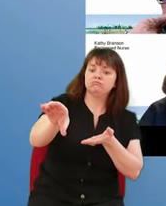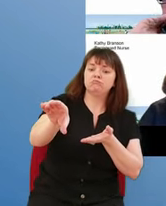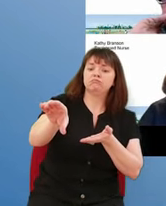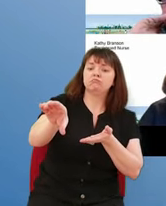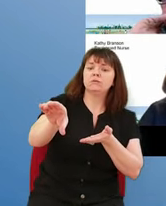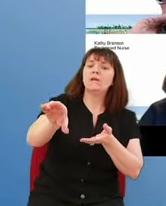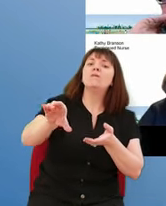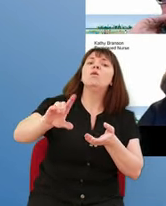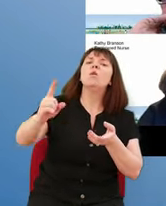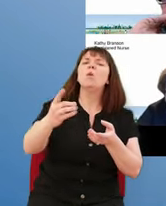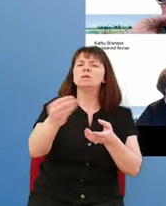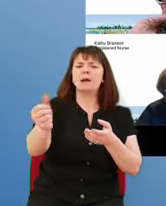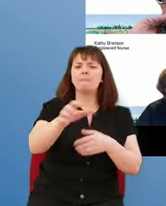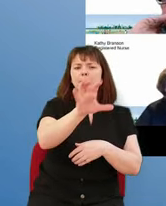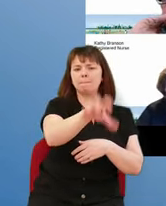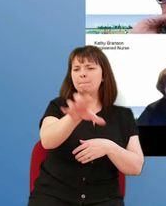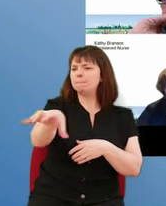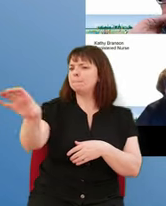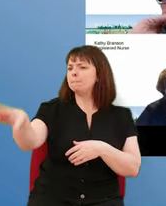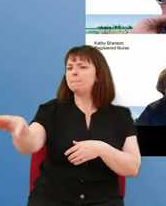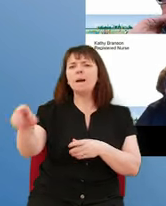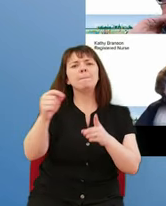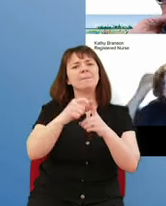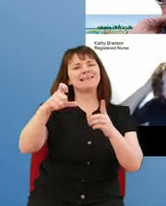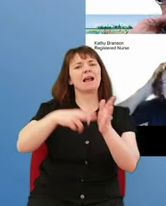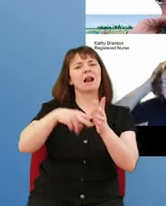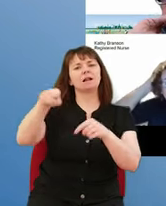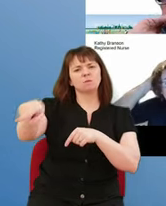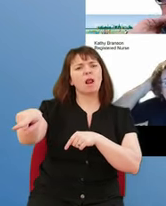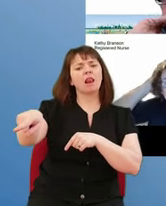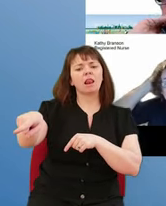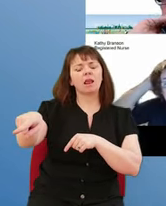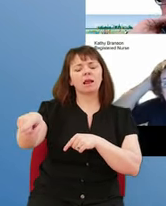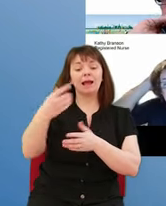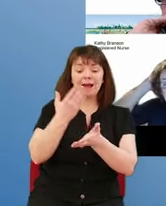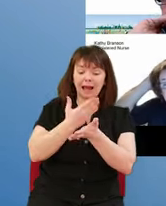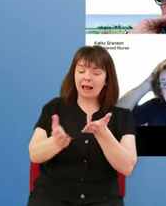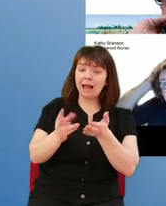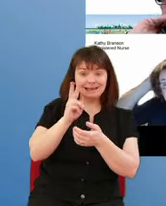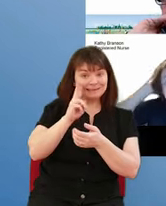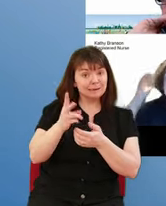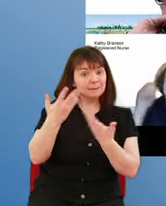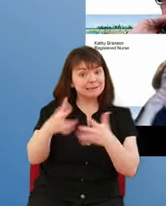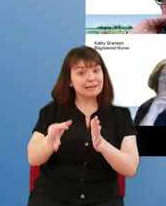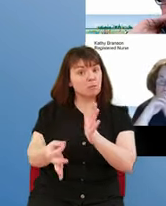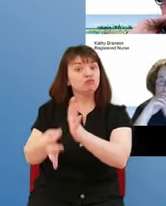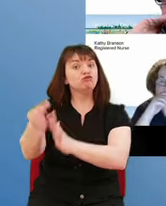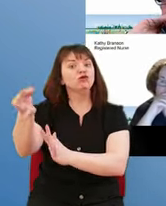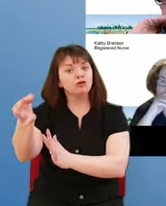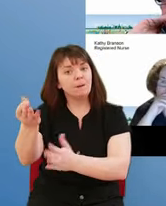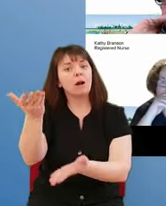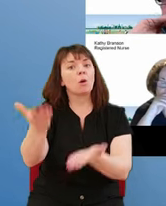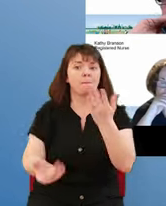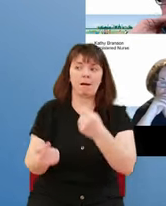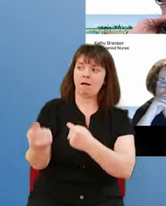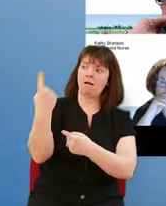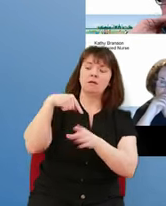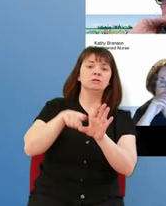an improvement from the previous year. This year, we've received just under 40